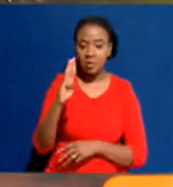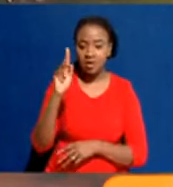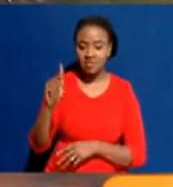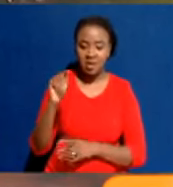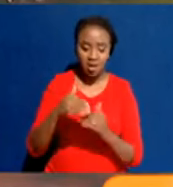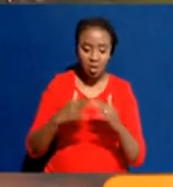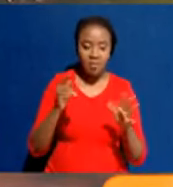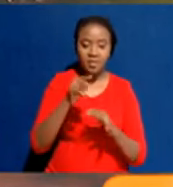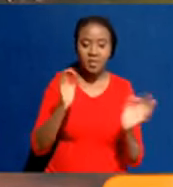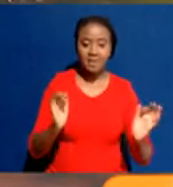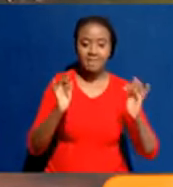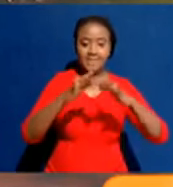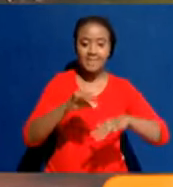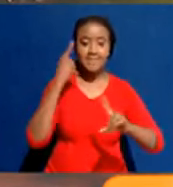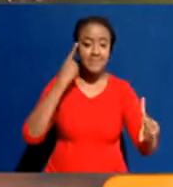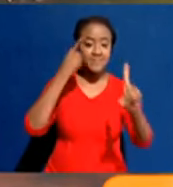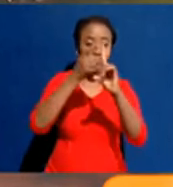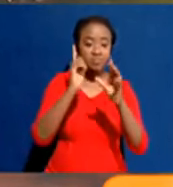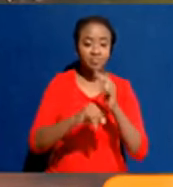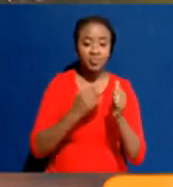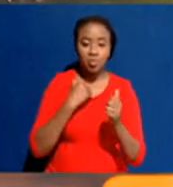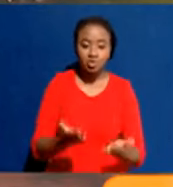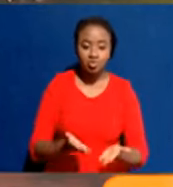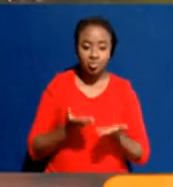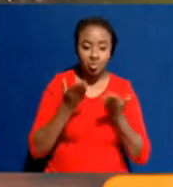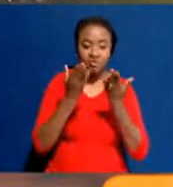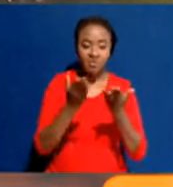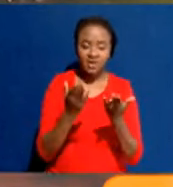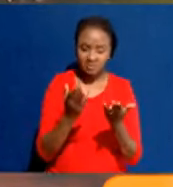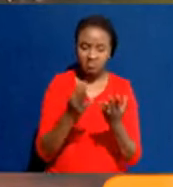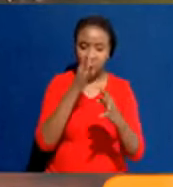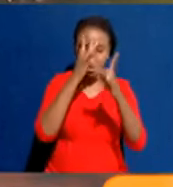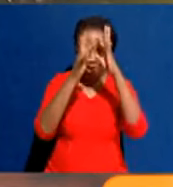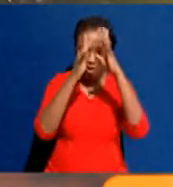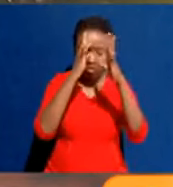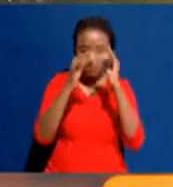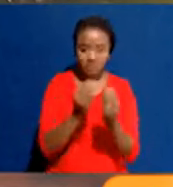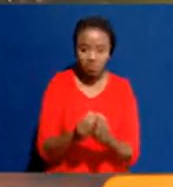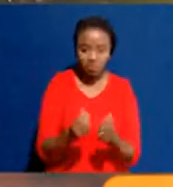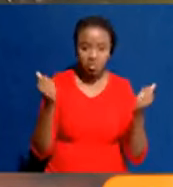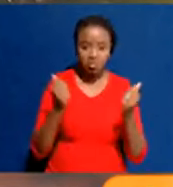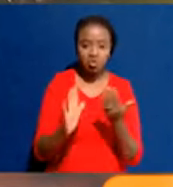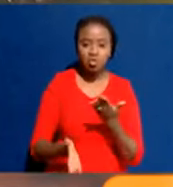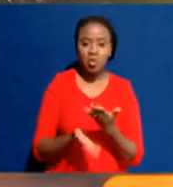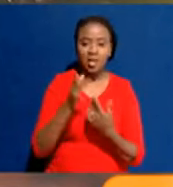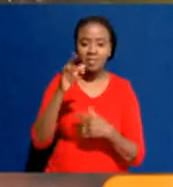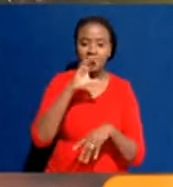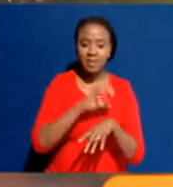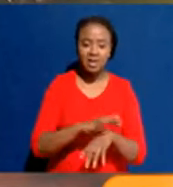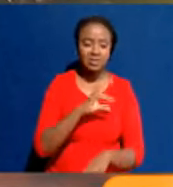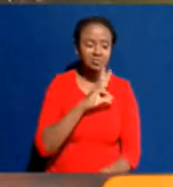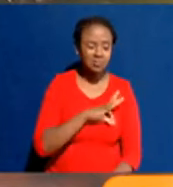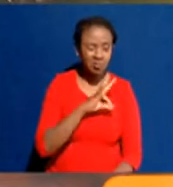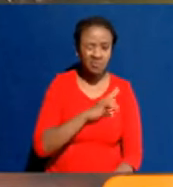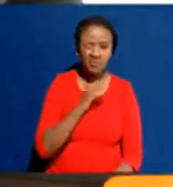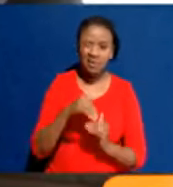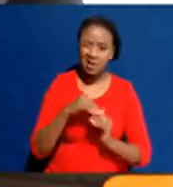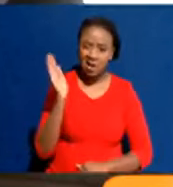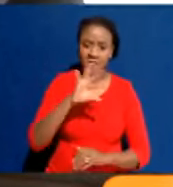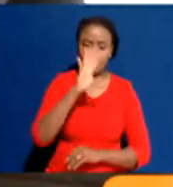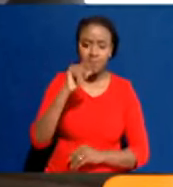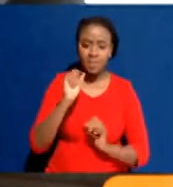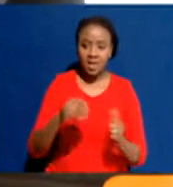inaugural forum, which aims to provide concrete and innovative solutions to unlock the billions of dollars Africa needs